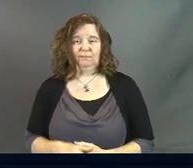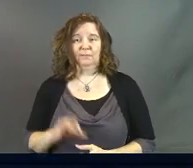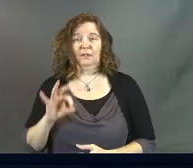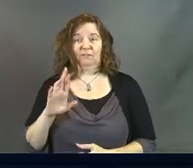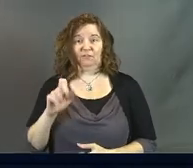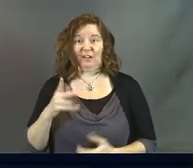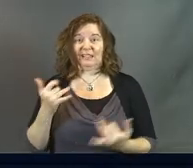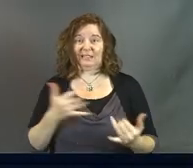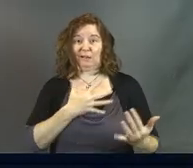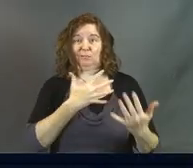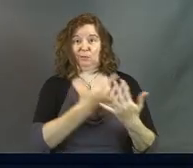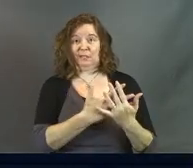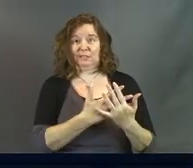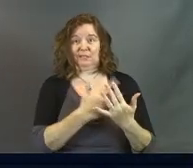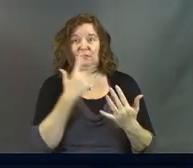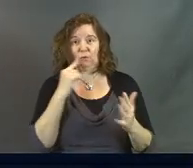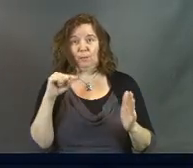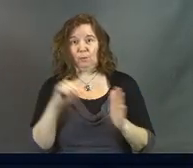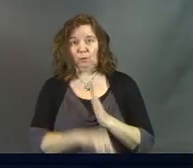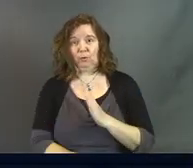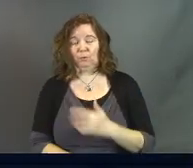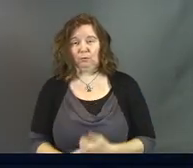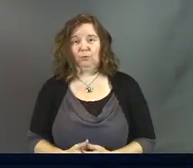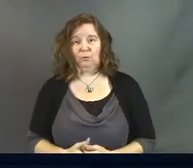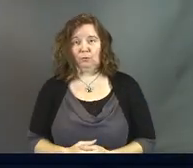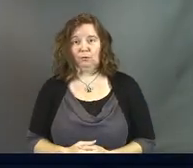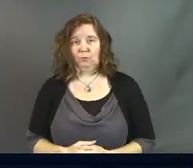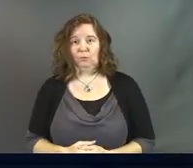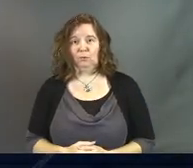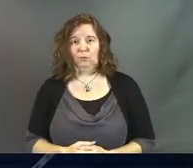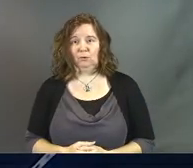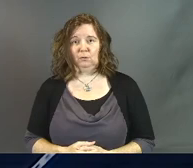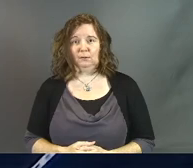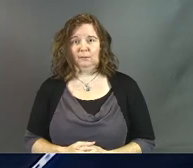Frank is serving life in prison for murder.